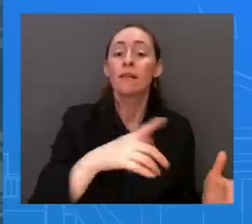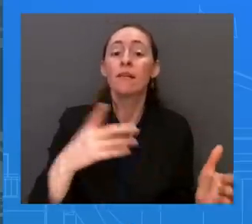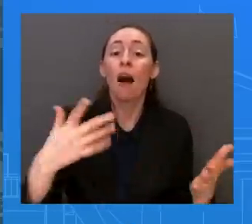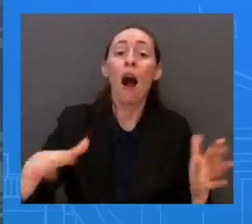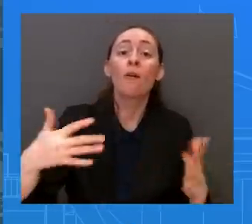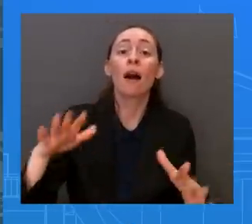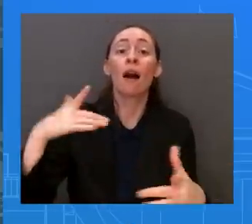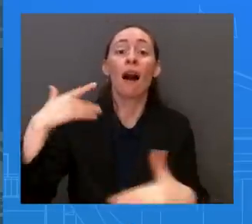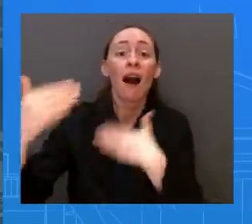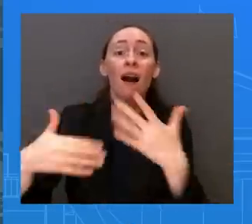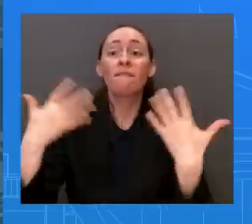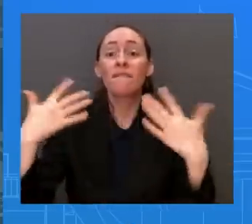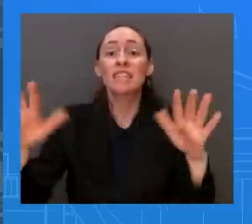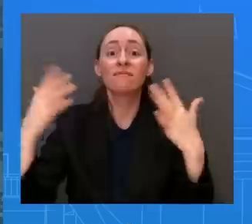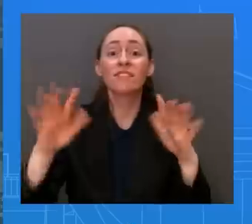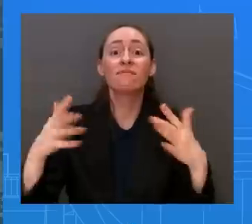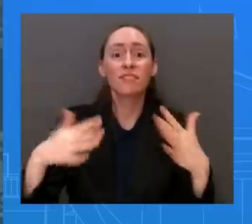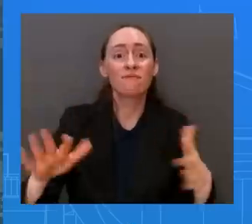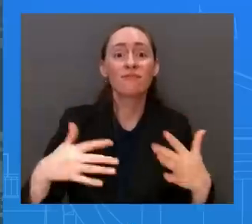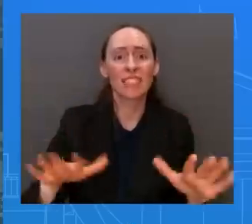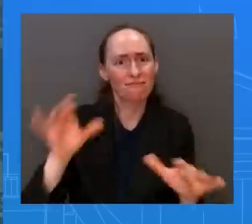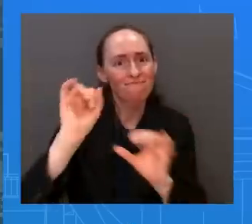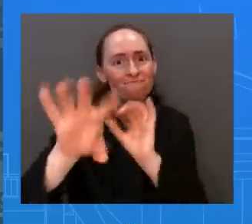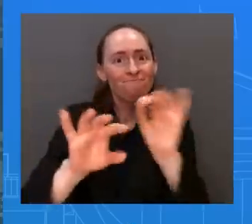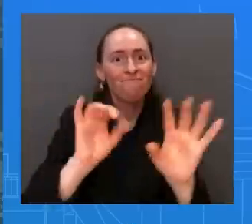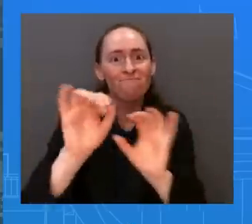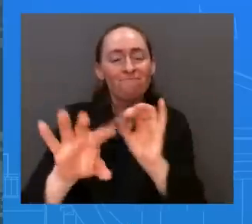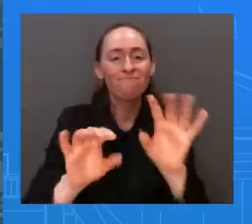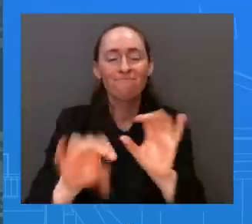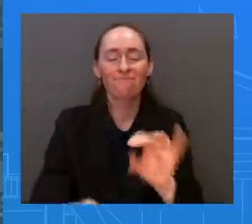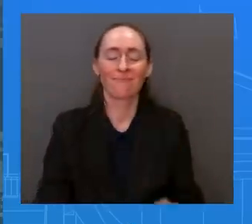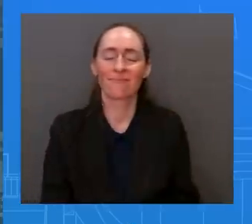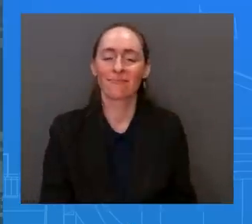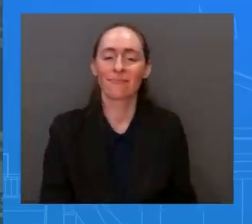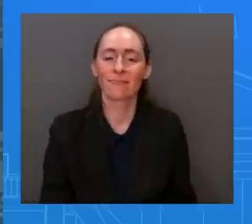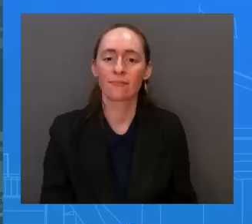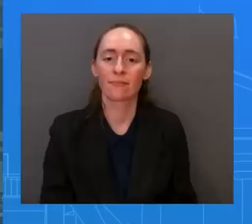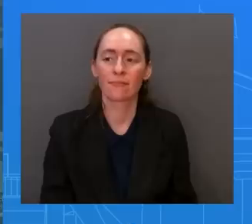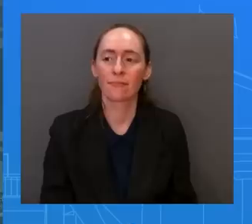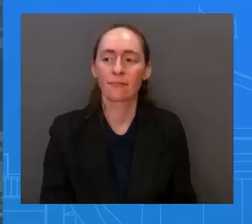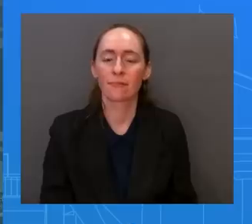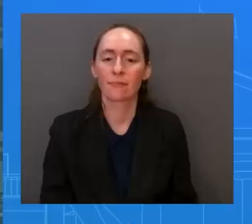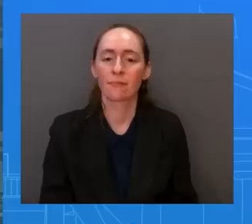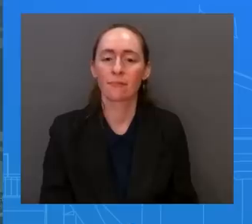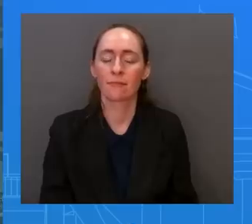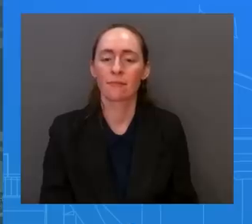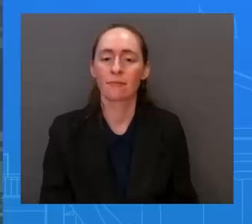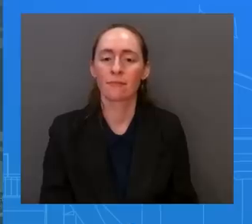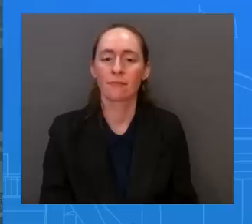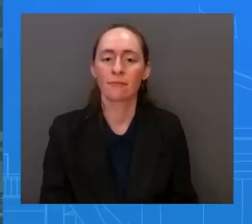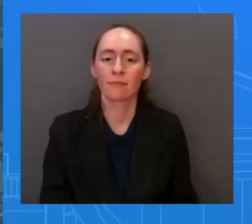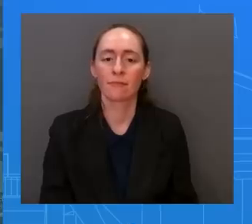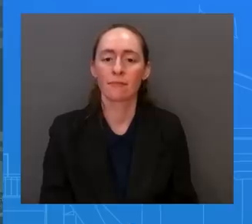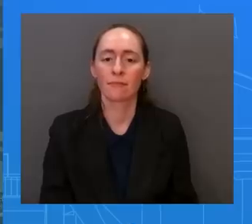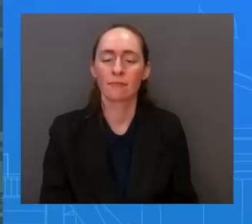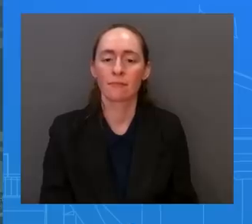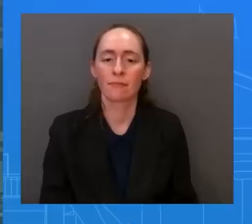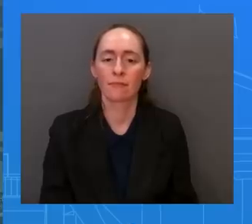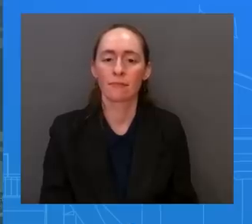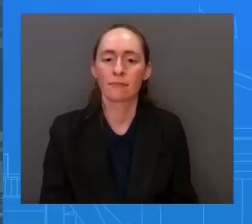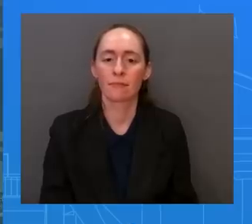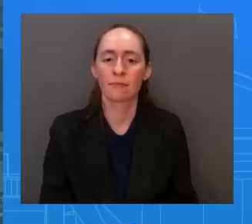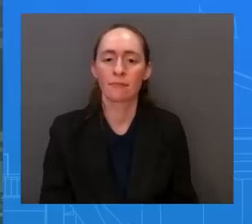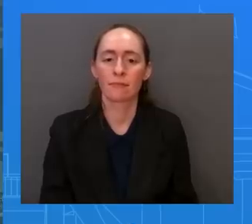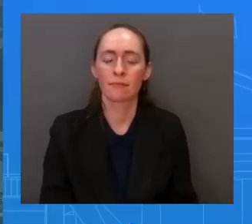of the pieces of historic legislation that became law, clearly, that we did last year, again, the president